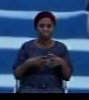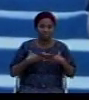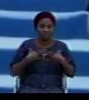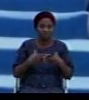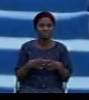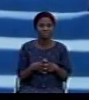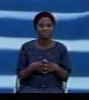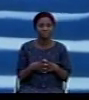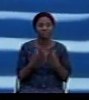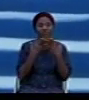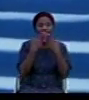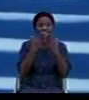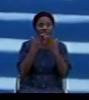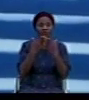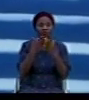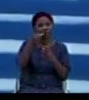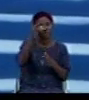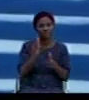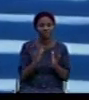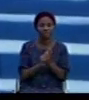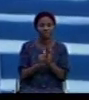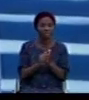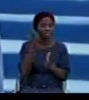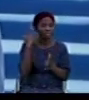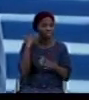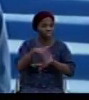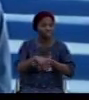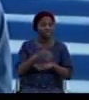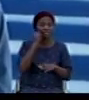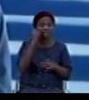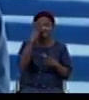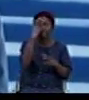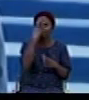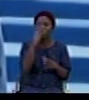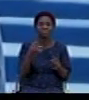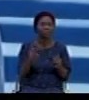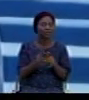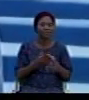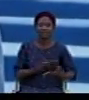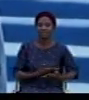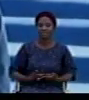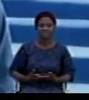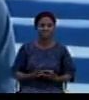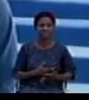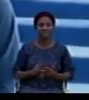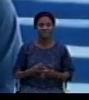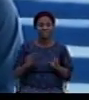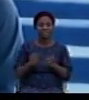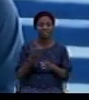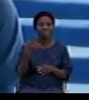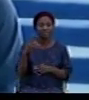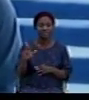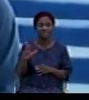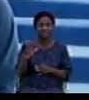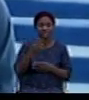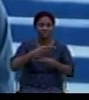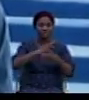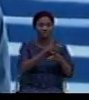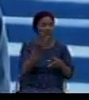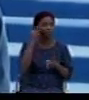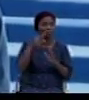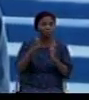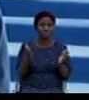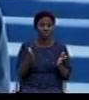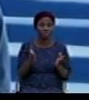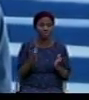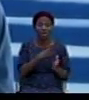Thank God that last night she slept like a baby. Even their window was open. I opened their windows. And she sleep, she